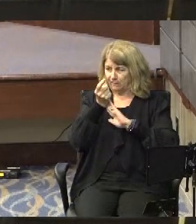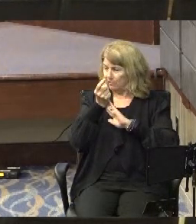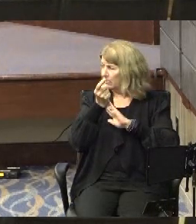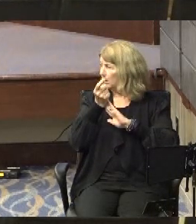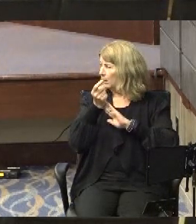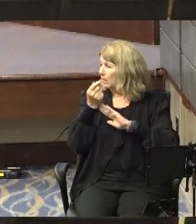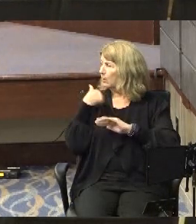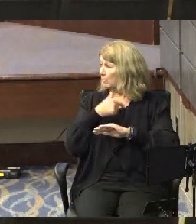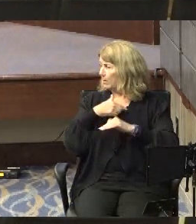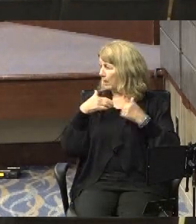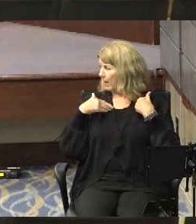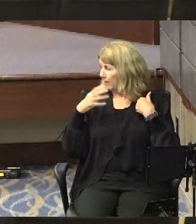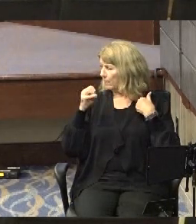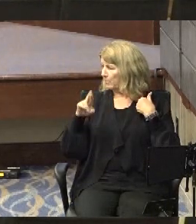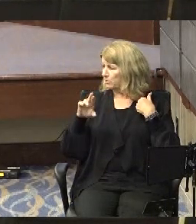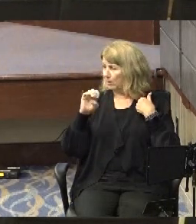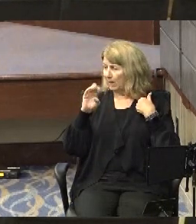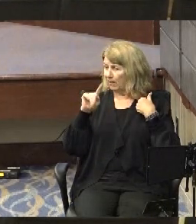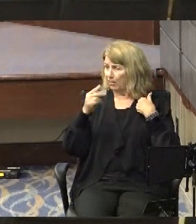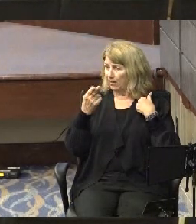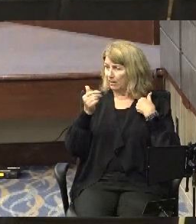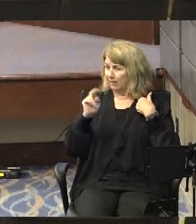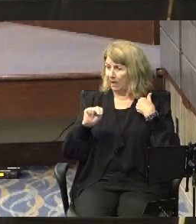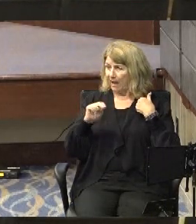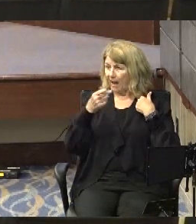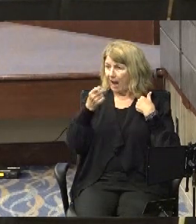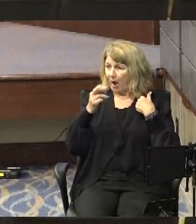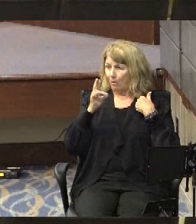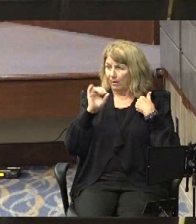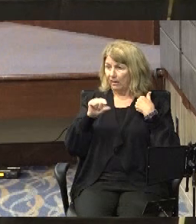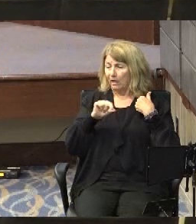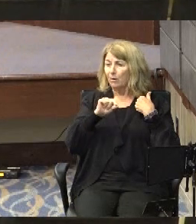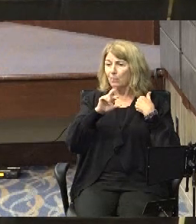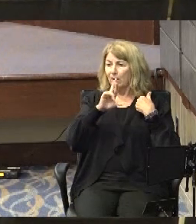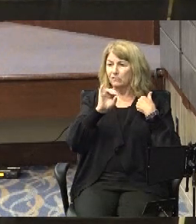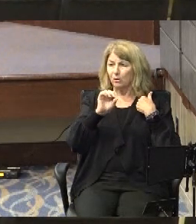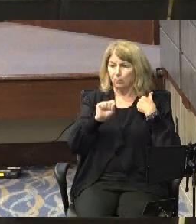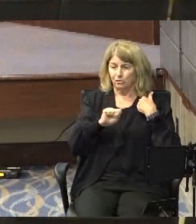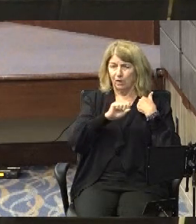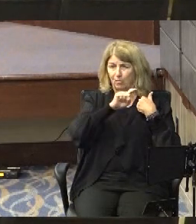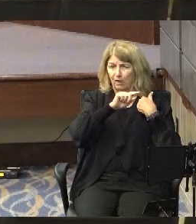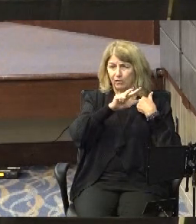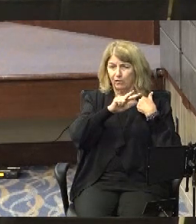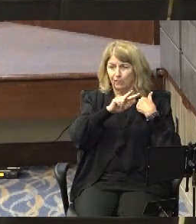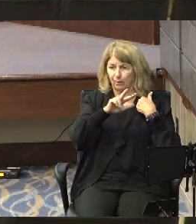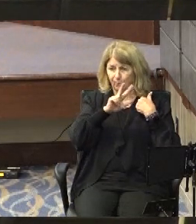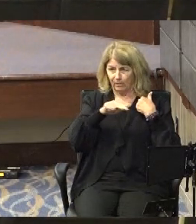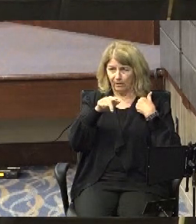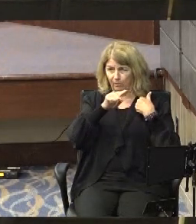got Mr. Ephraim Herring speaking on resolutions 133, 134,